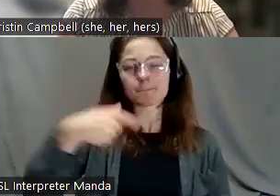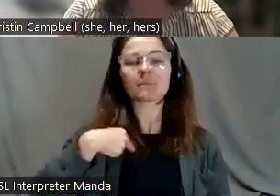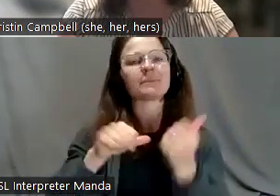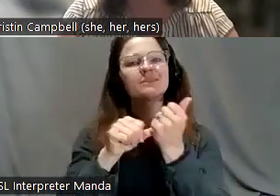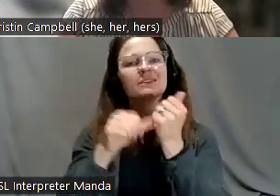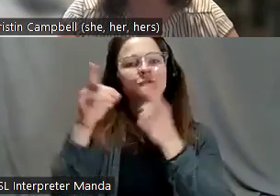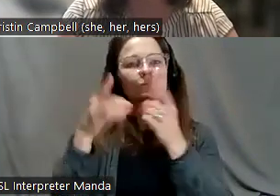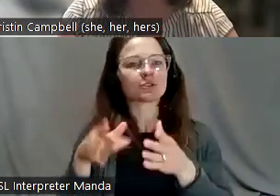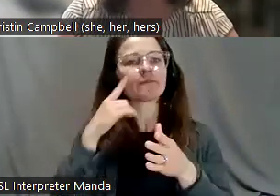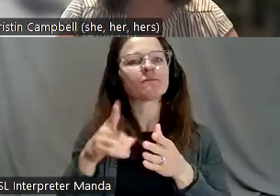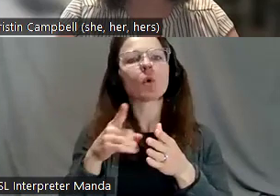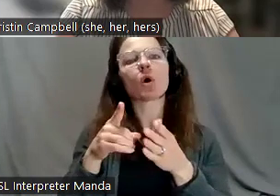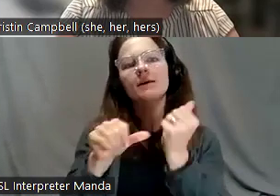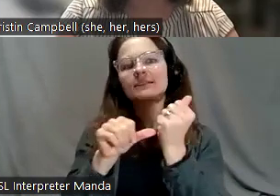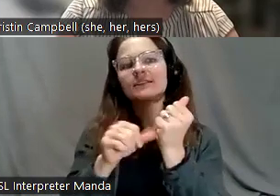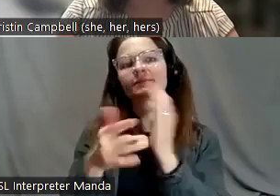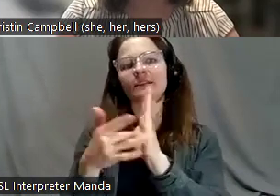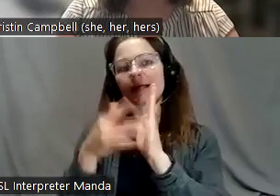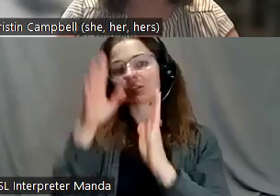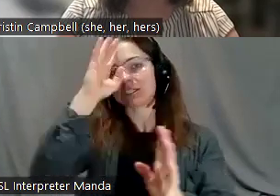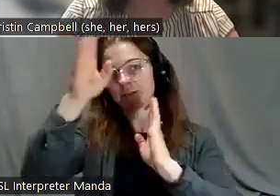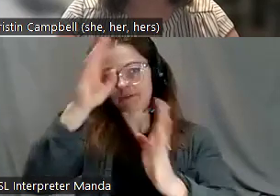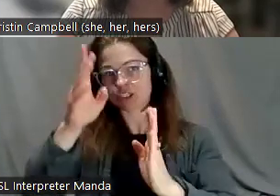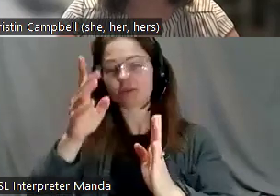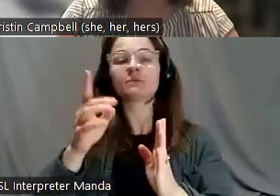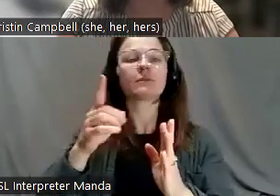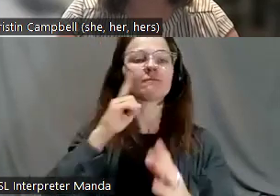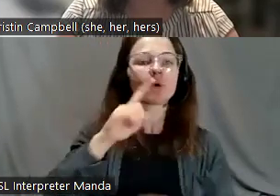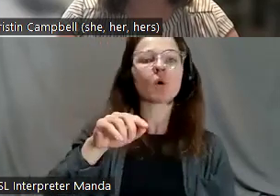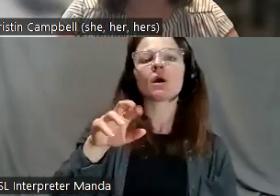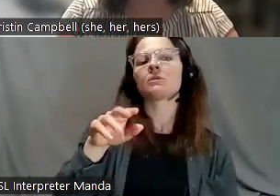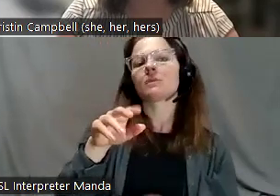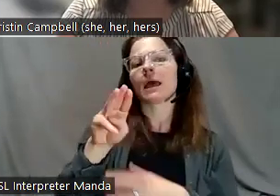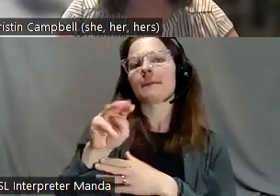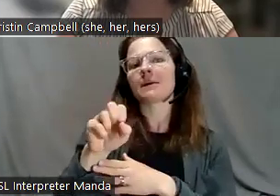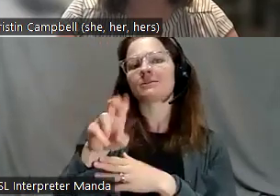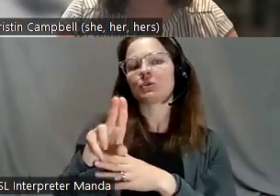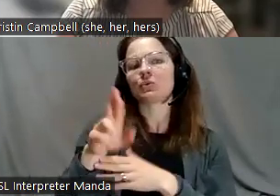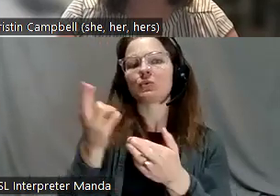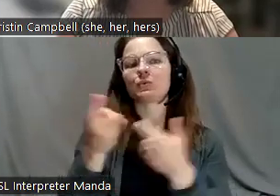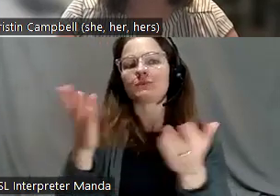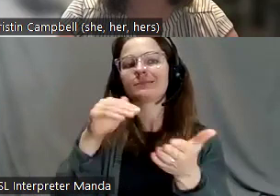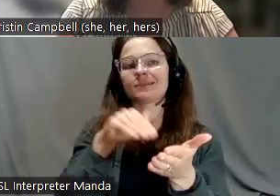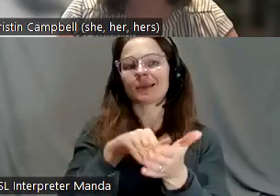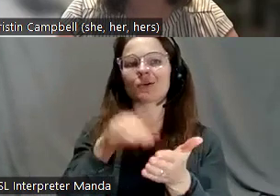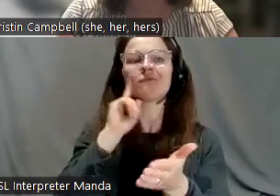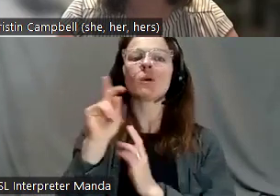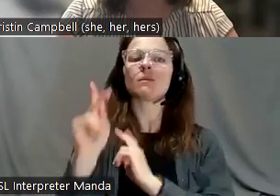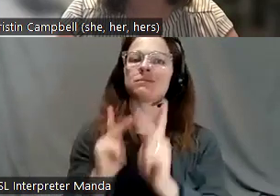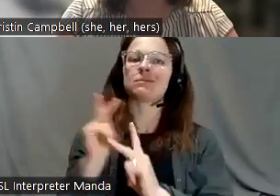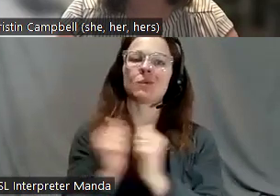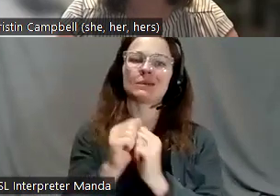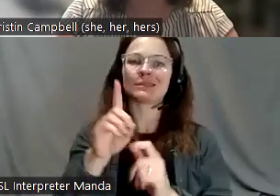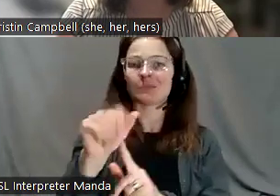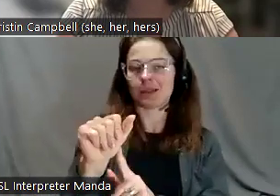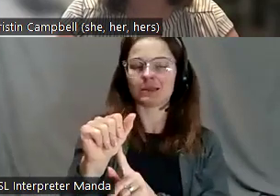Technology Innovation with the MSU Resource Center for Persons with Disabilities, which serves as the Student Disability Services Office at